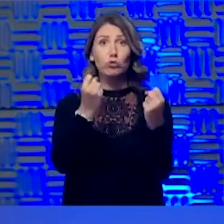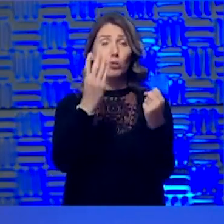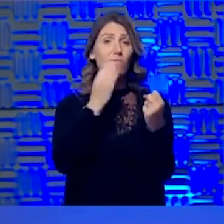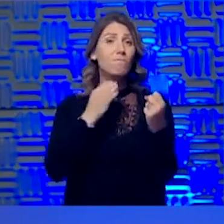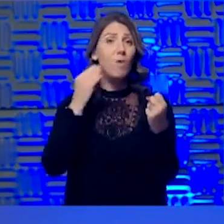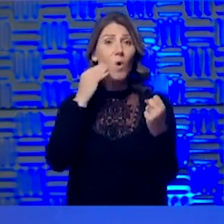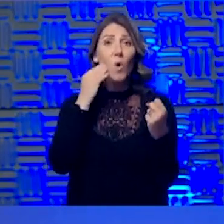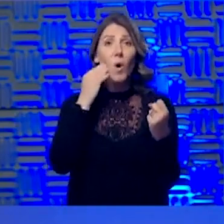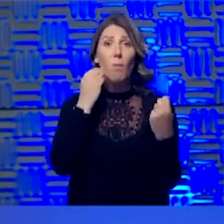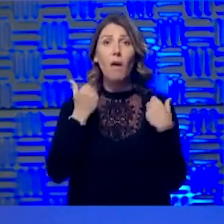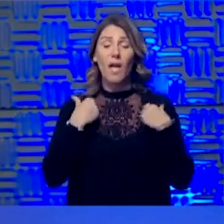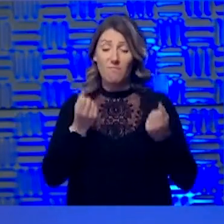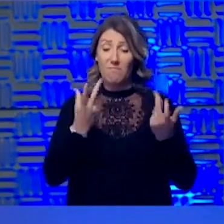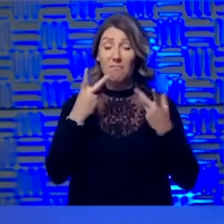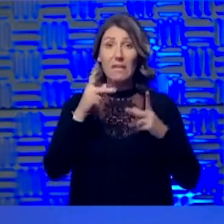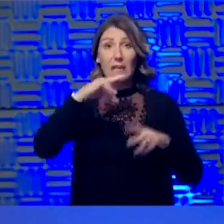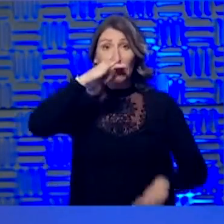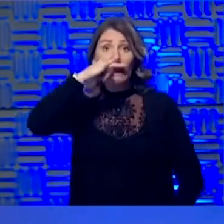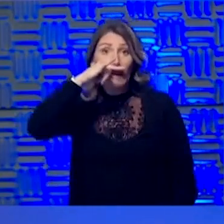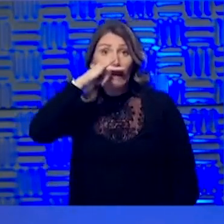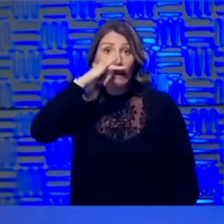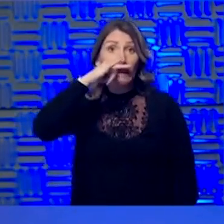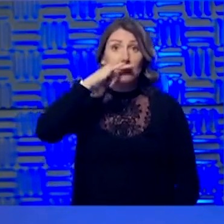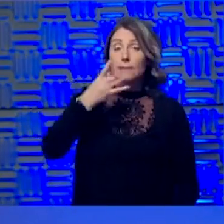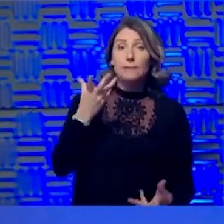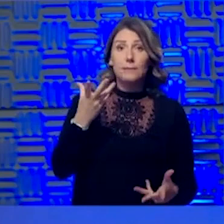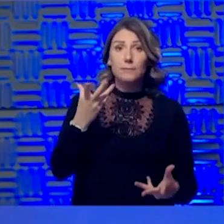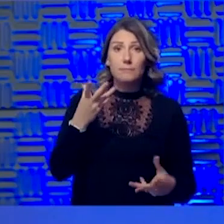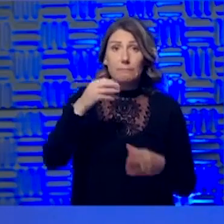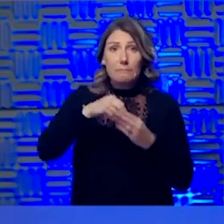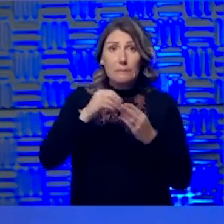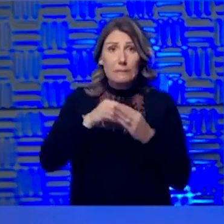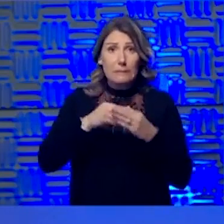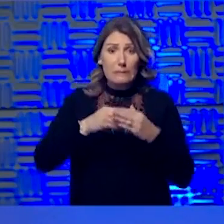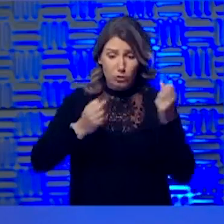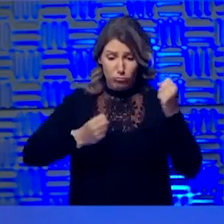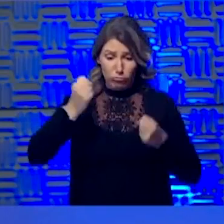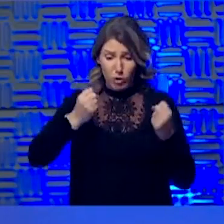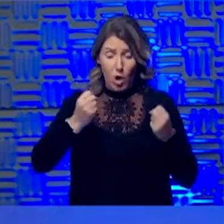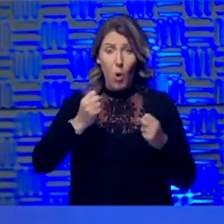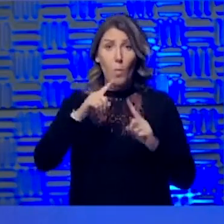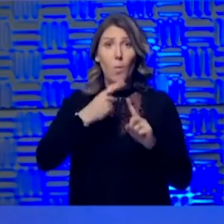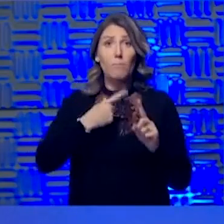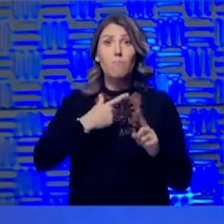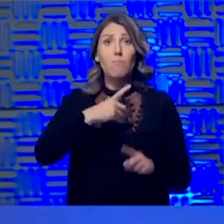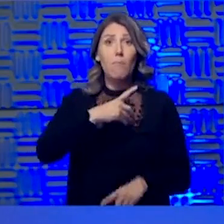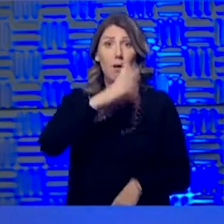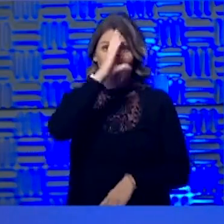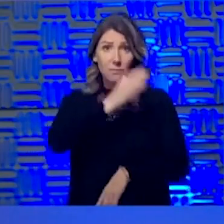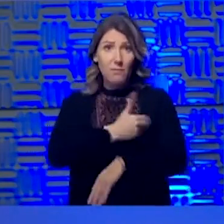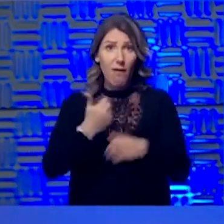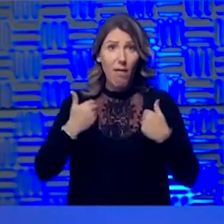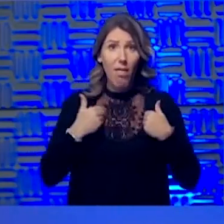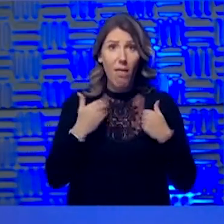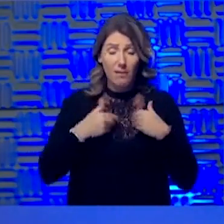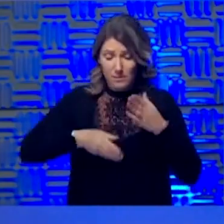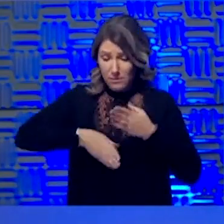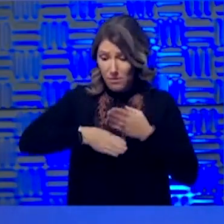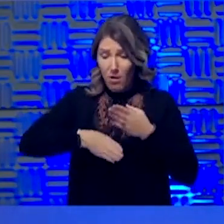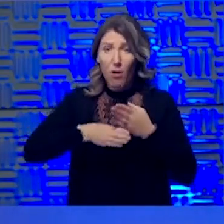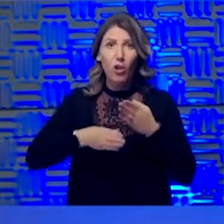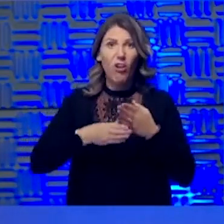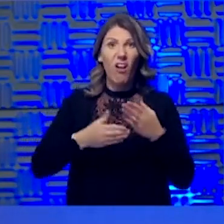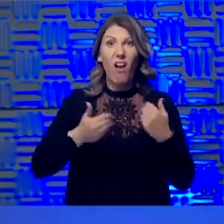carpool? So when my son has soccer, I drive 6 other boys home, teenage boys who are 13 years